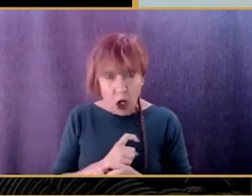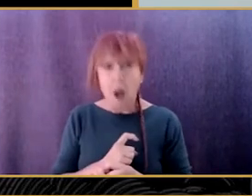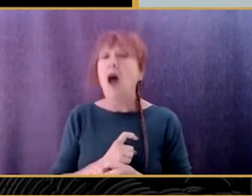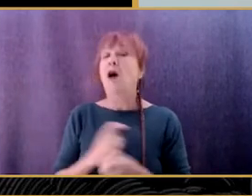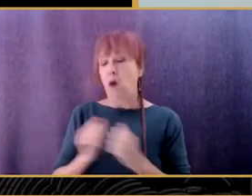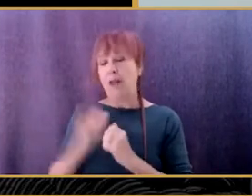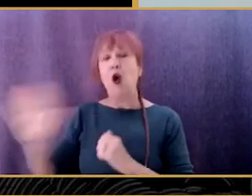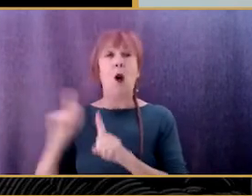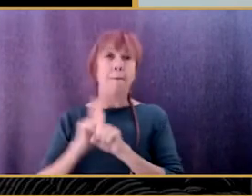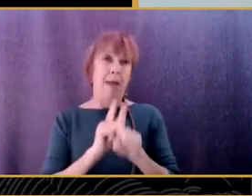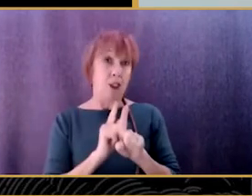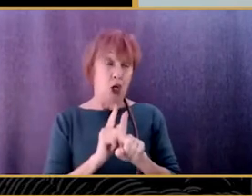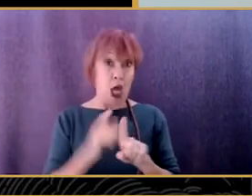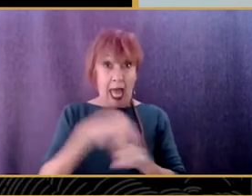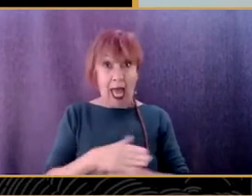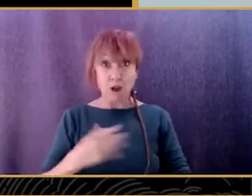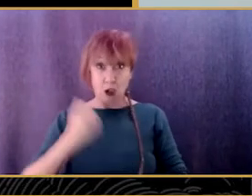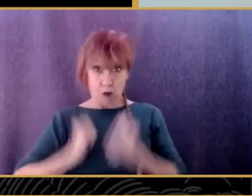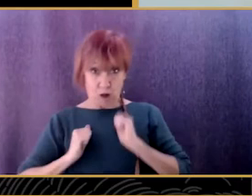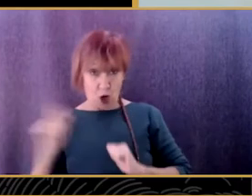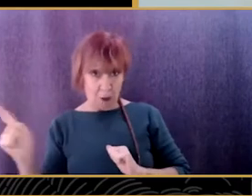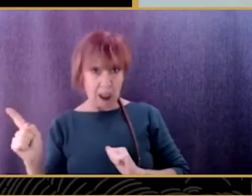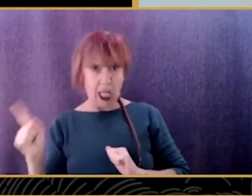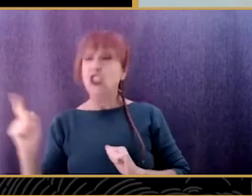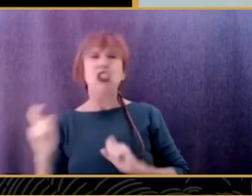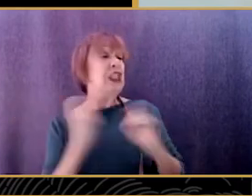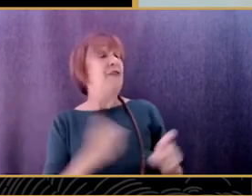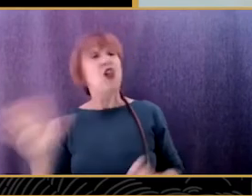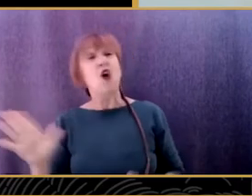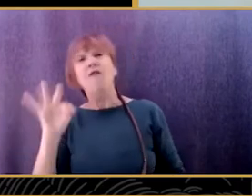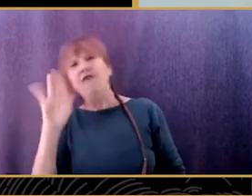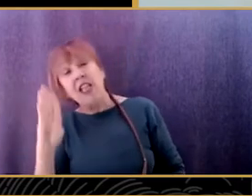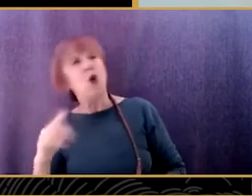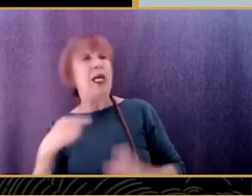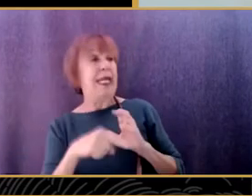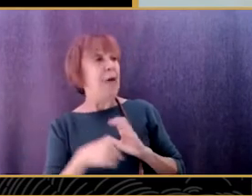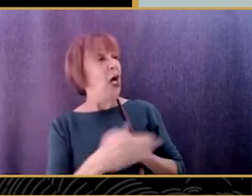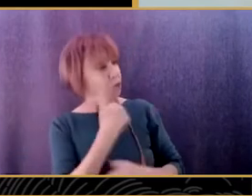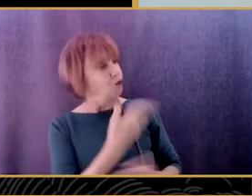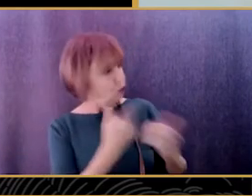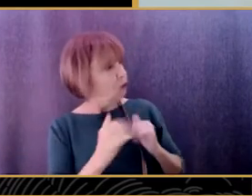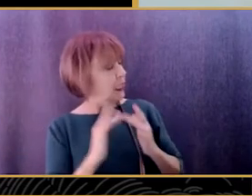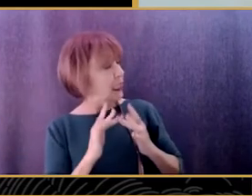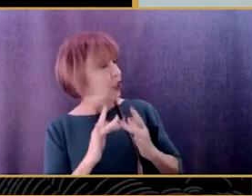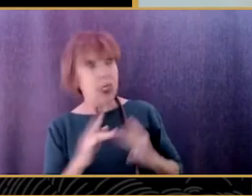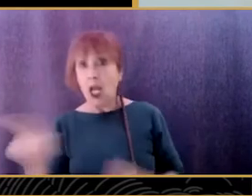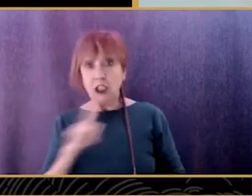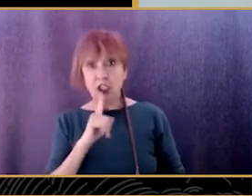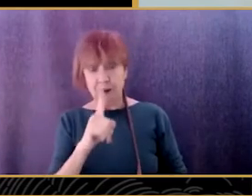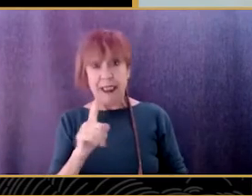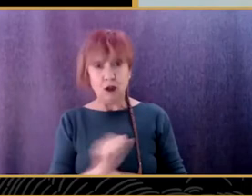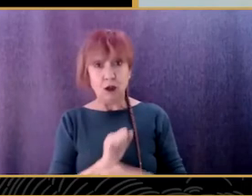we by Patricia's mentorship After that reading she gave us her Facebook and her email and told us to keep in touch